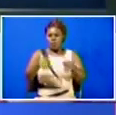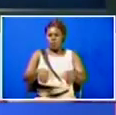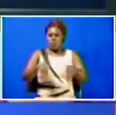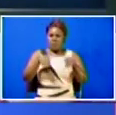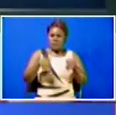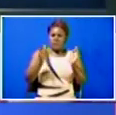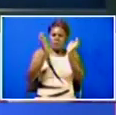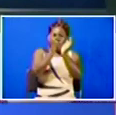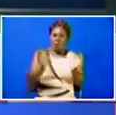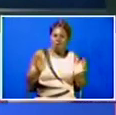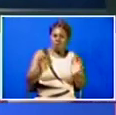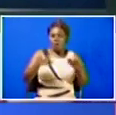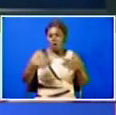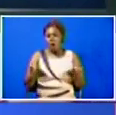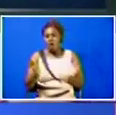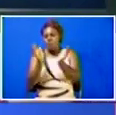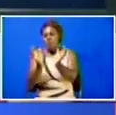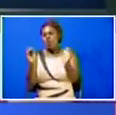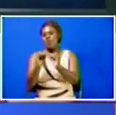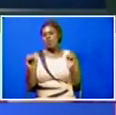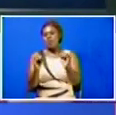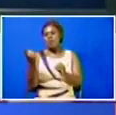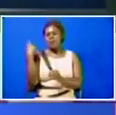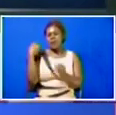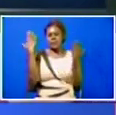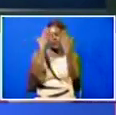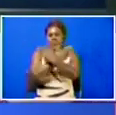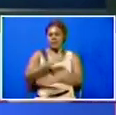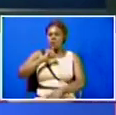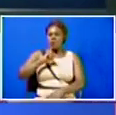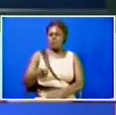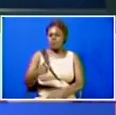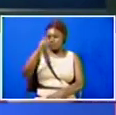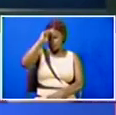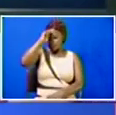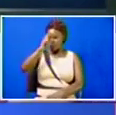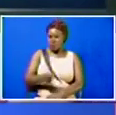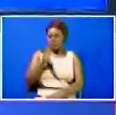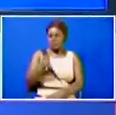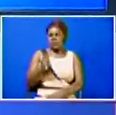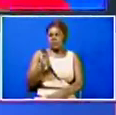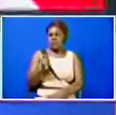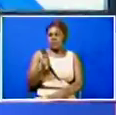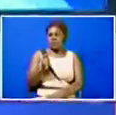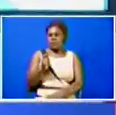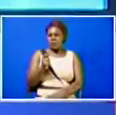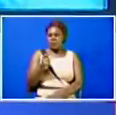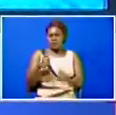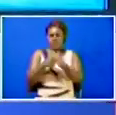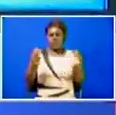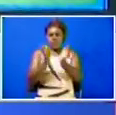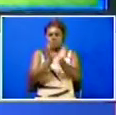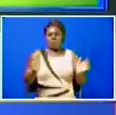whether they will be released on bail or not. This followed last night's order by Chief Magistrate Douglas Ogoti, who rejected the